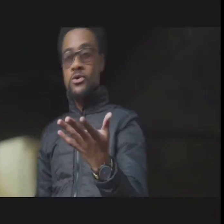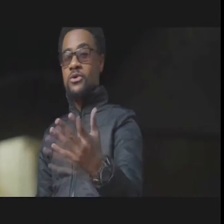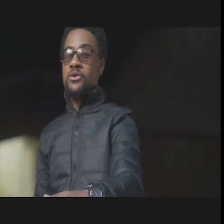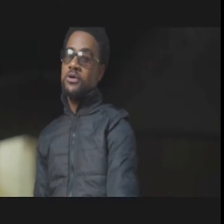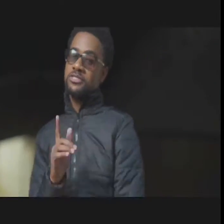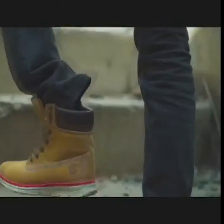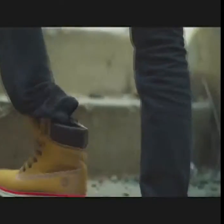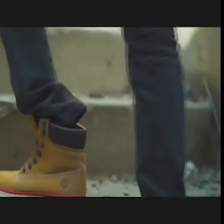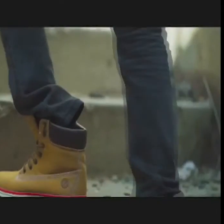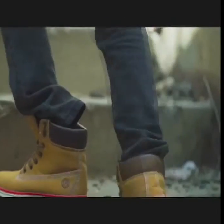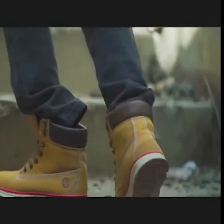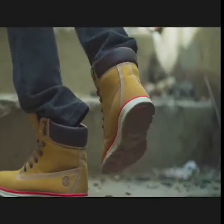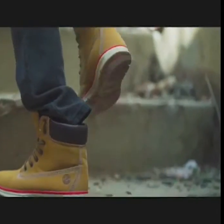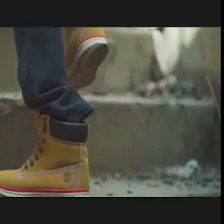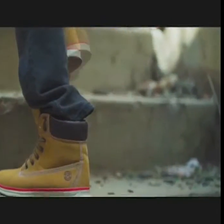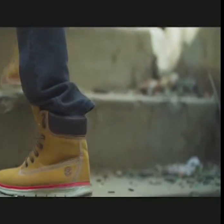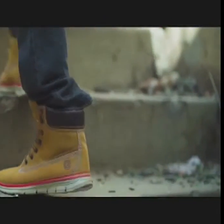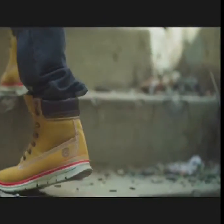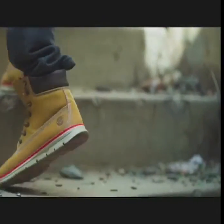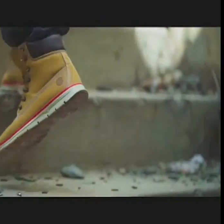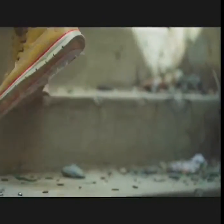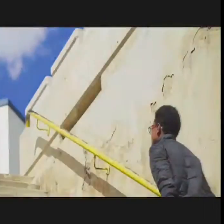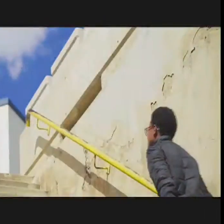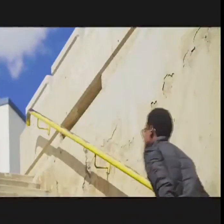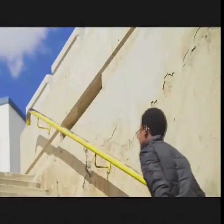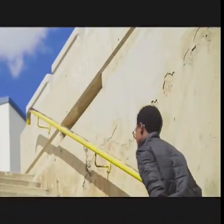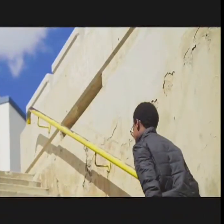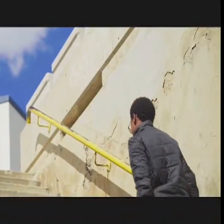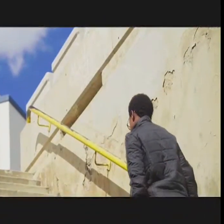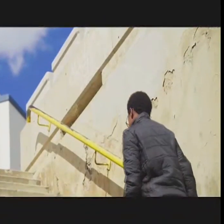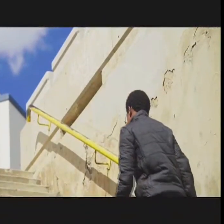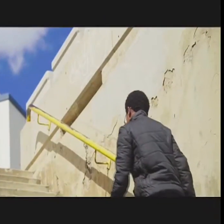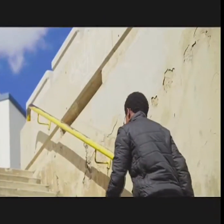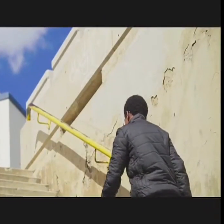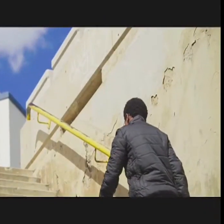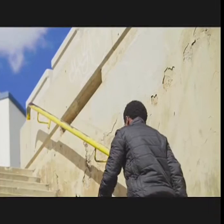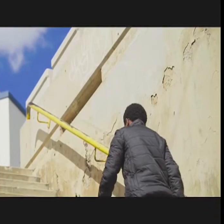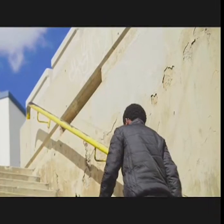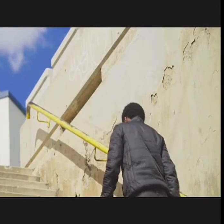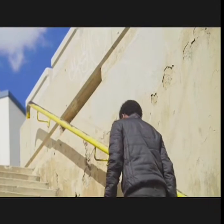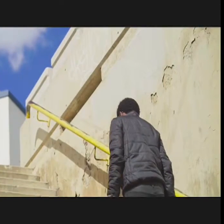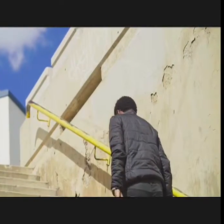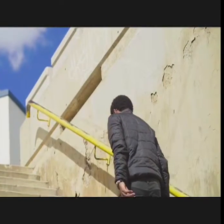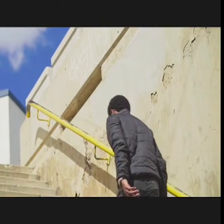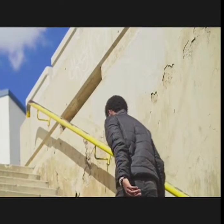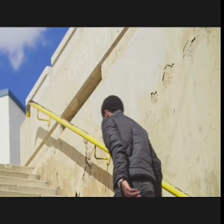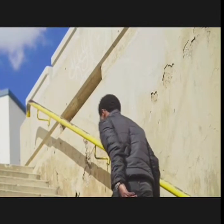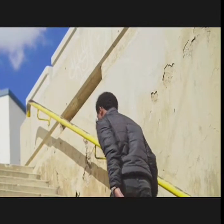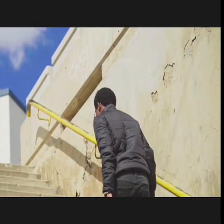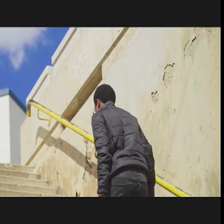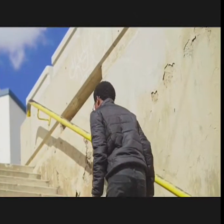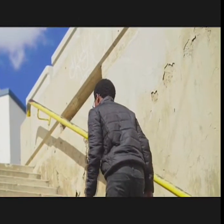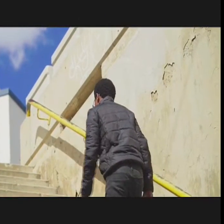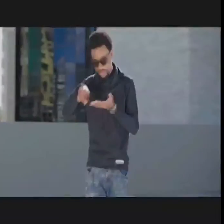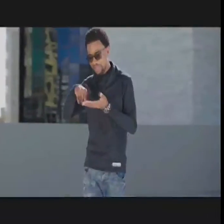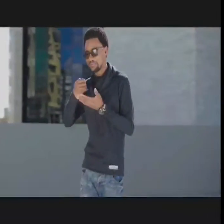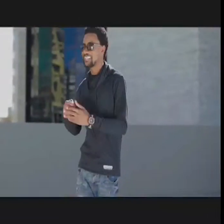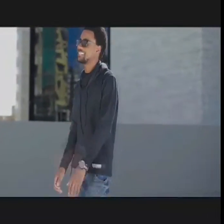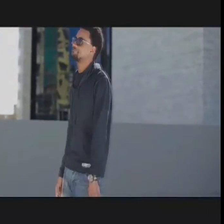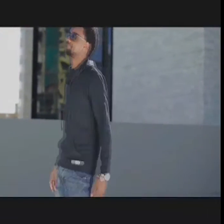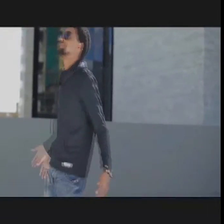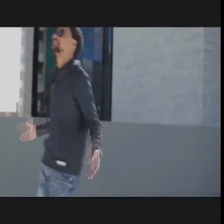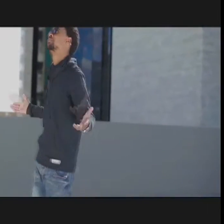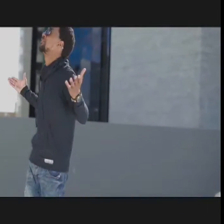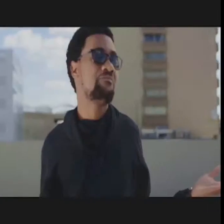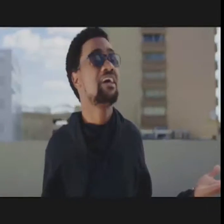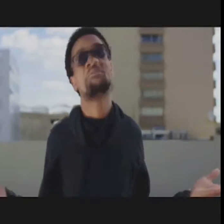reason, Lord. You're the reason. You're the reason, Lord. You're the reason. You're the reason that I wake up in the morning, got food on my